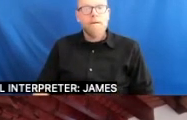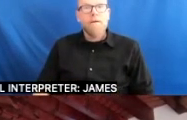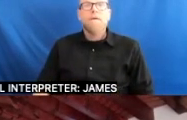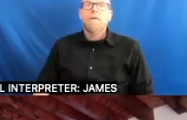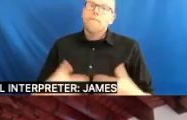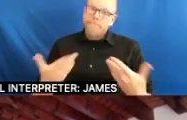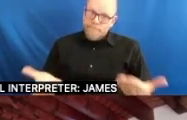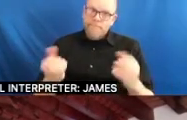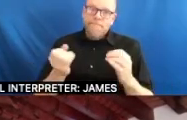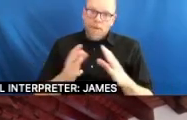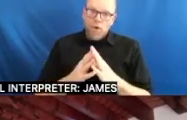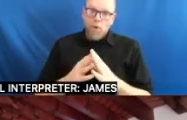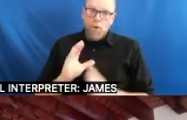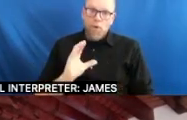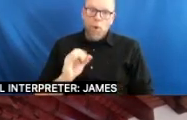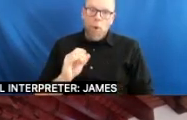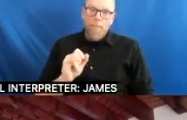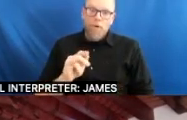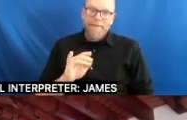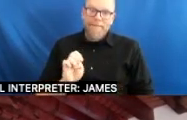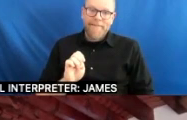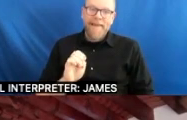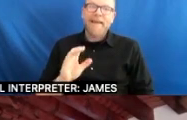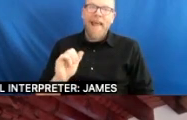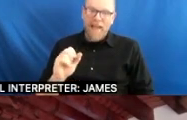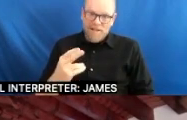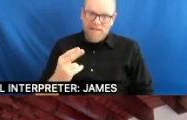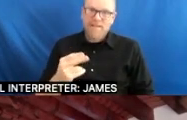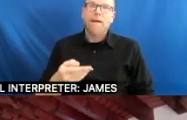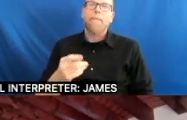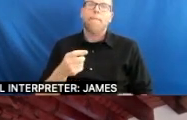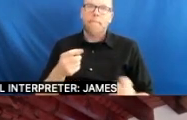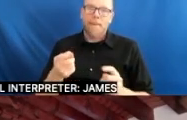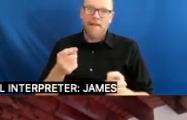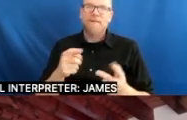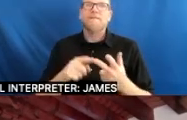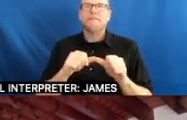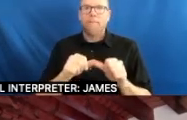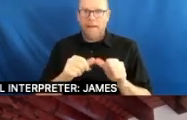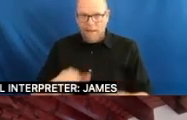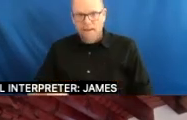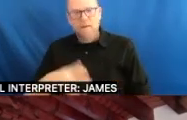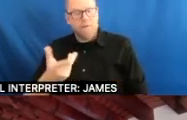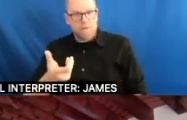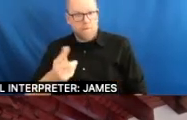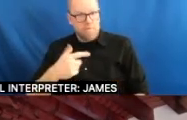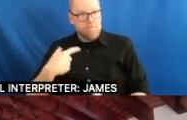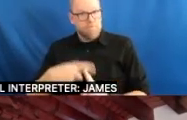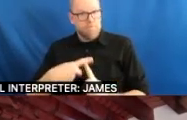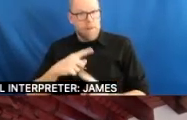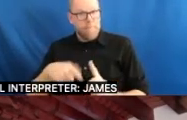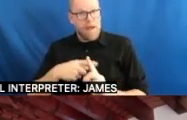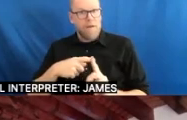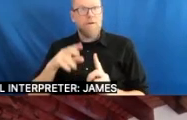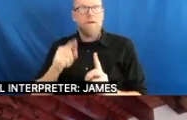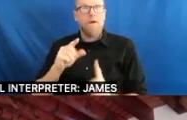So, cooperative cash management and stability. So one of the good things about cooperative cash management and stability